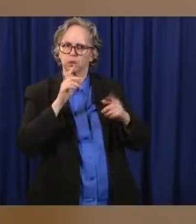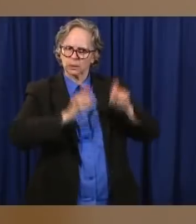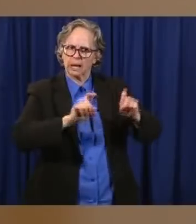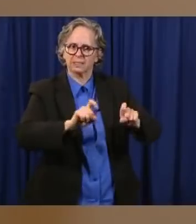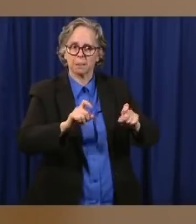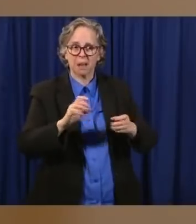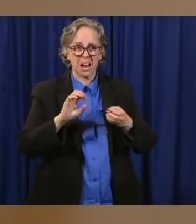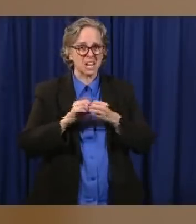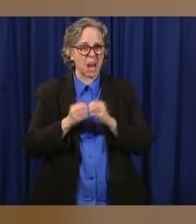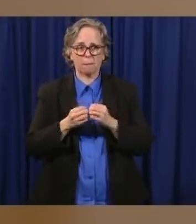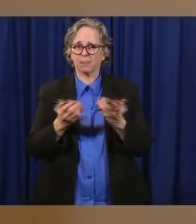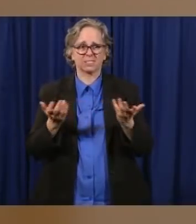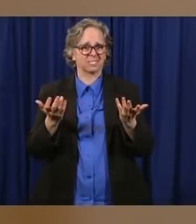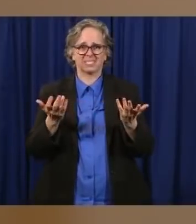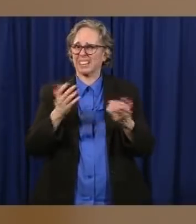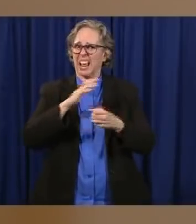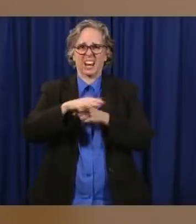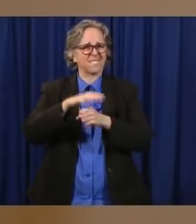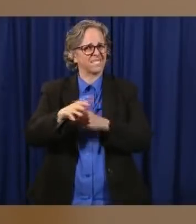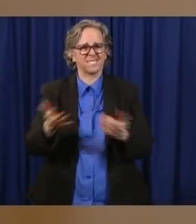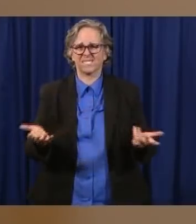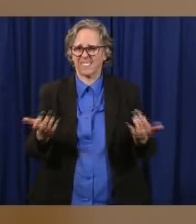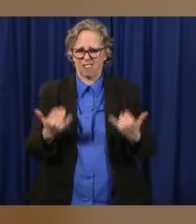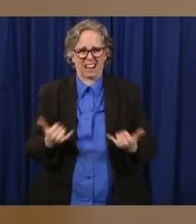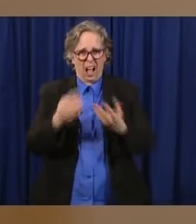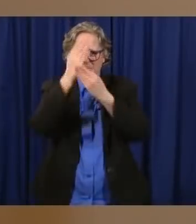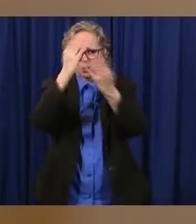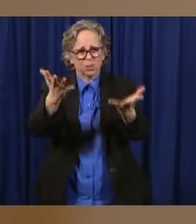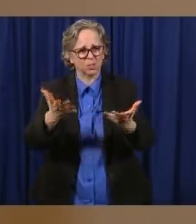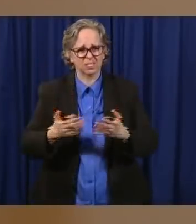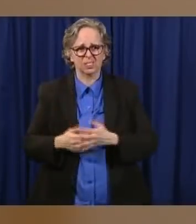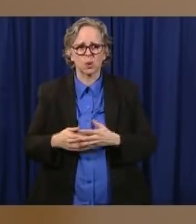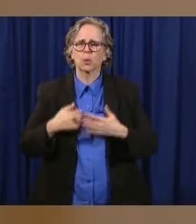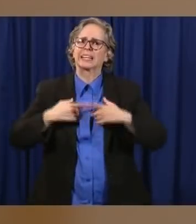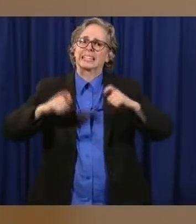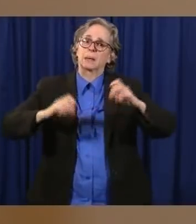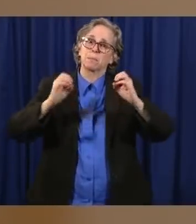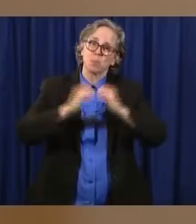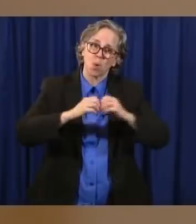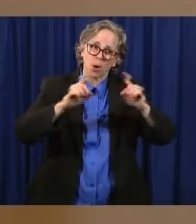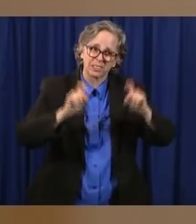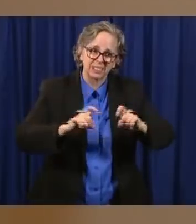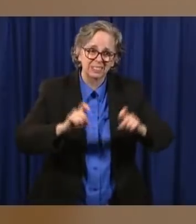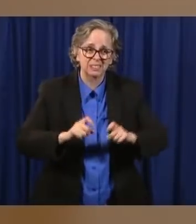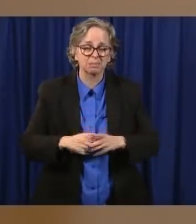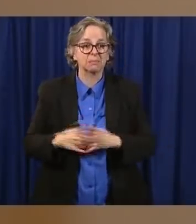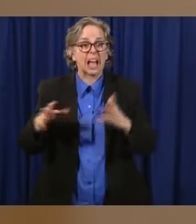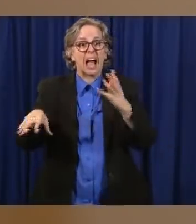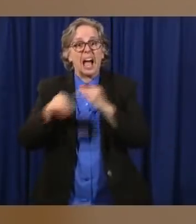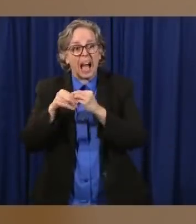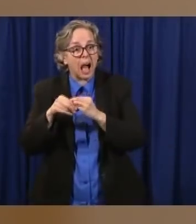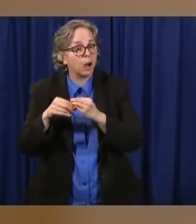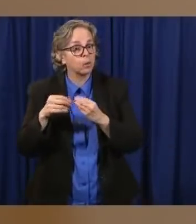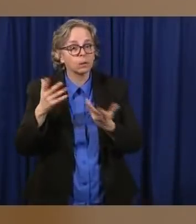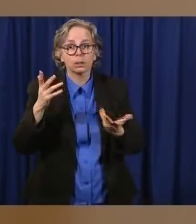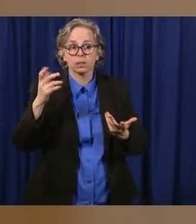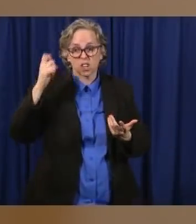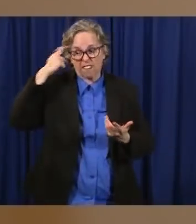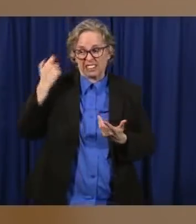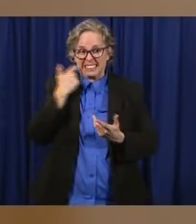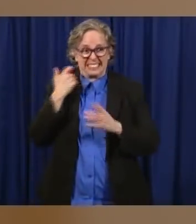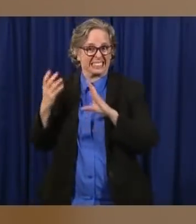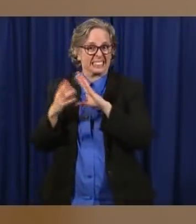until we have more widespread testing. Just to piggyback off the governor, I do want to say we're going to give you